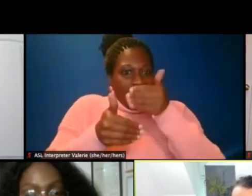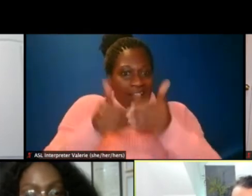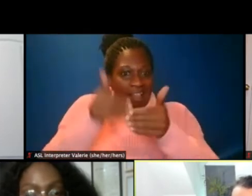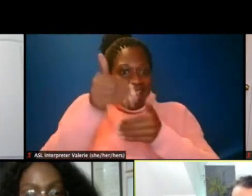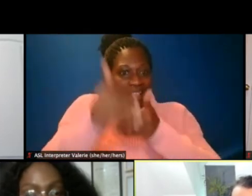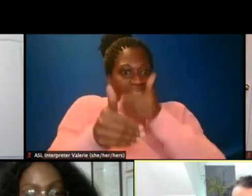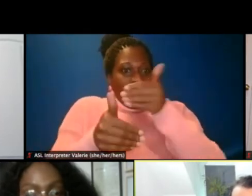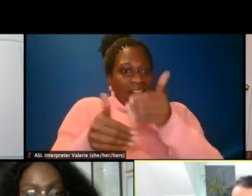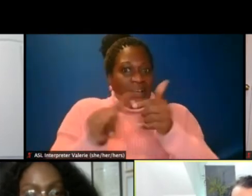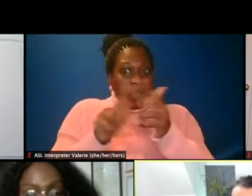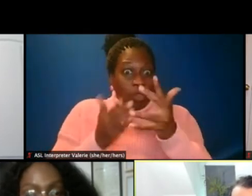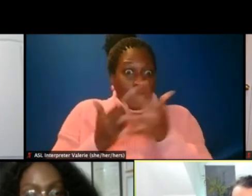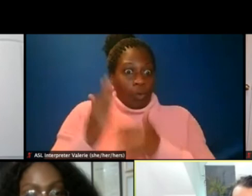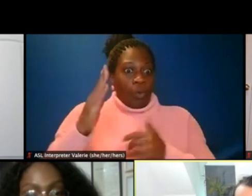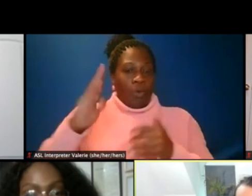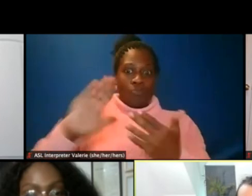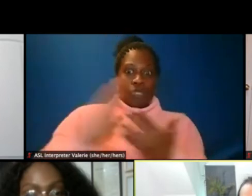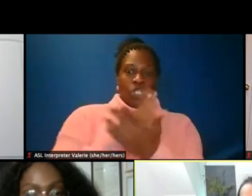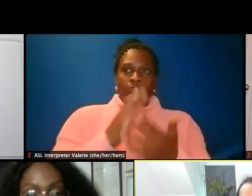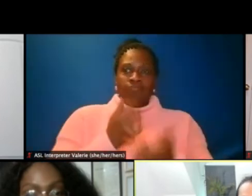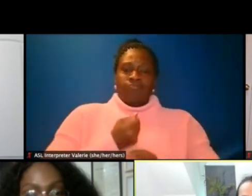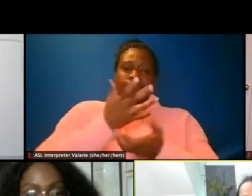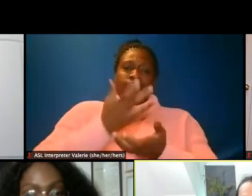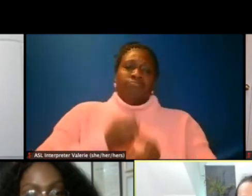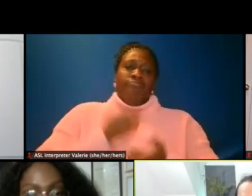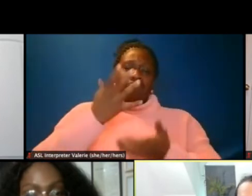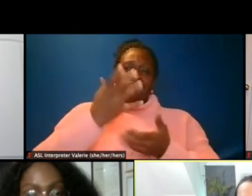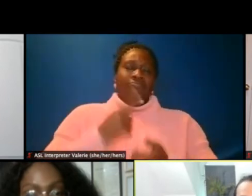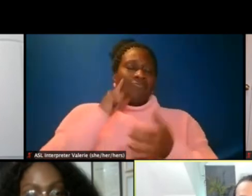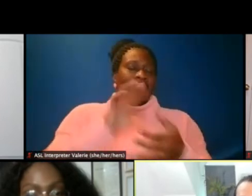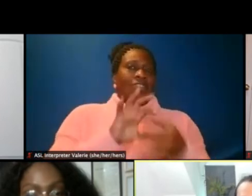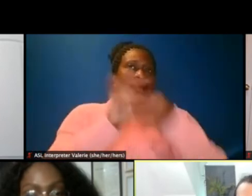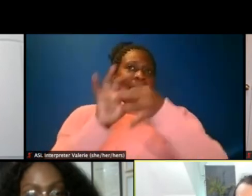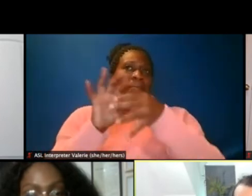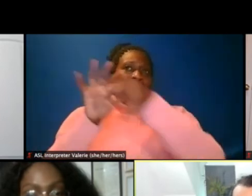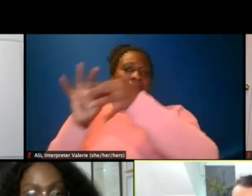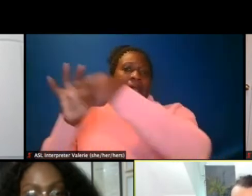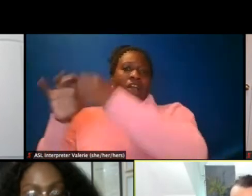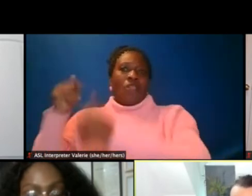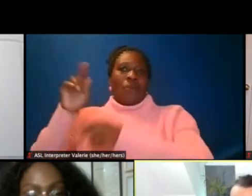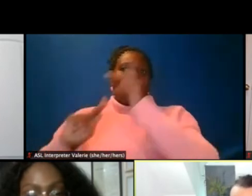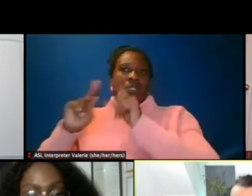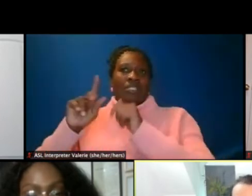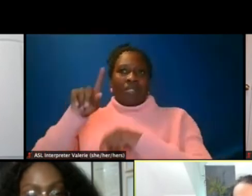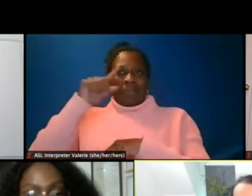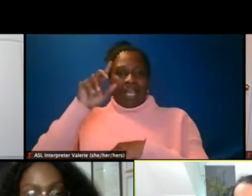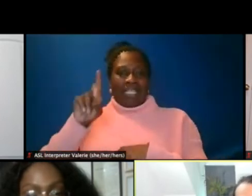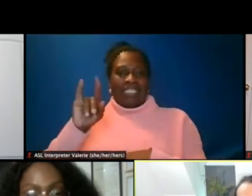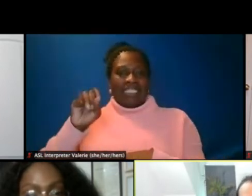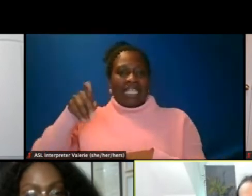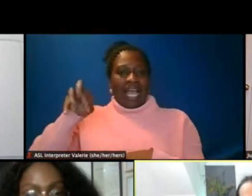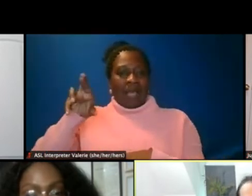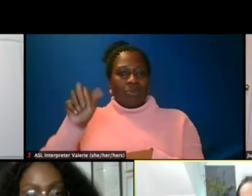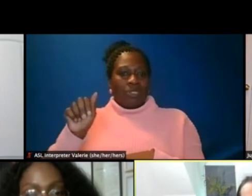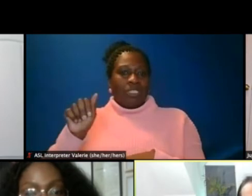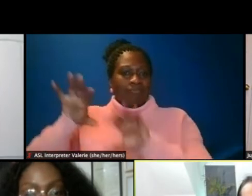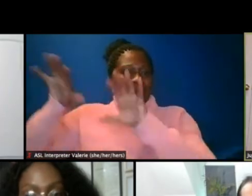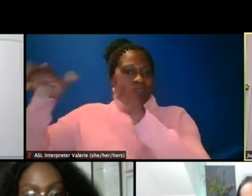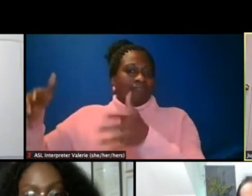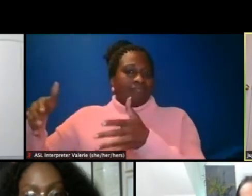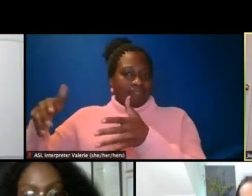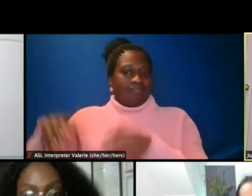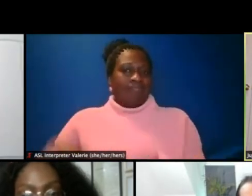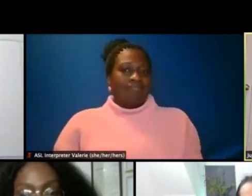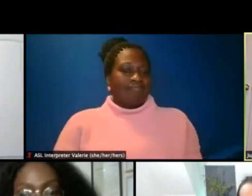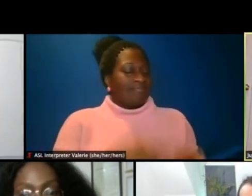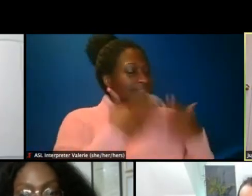but through this music, she's able to express herself and reconnect with other persons in the Black diaspora. Thank you